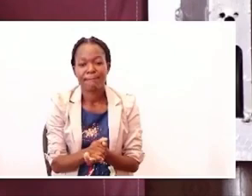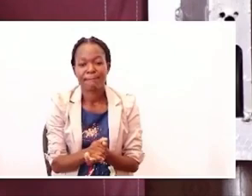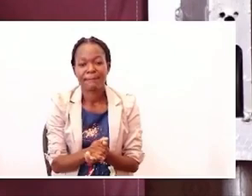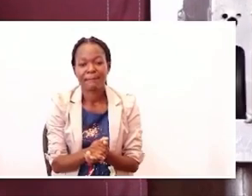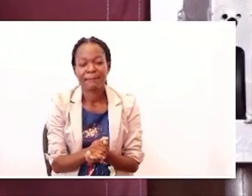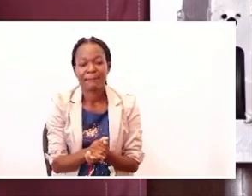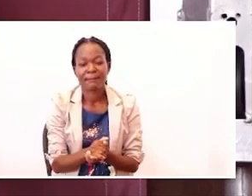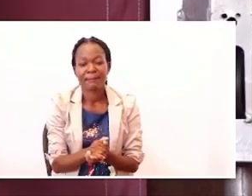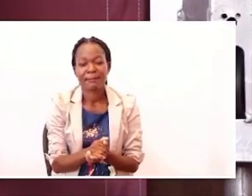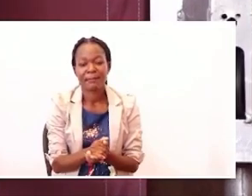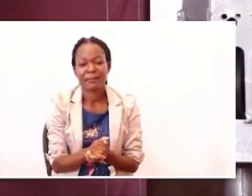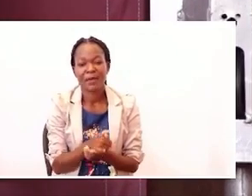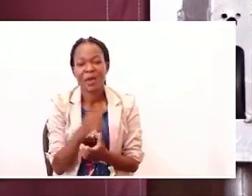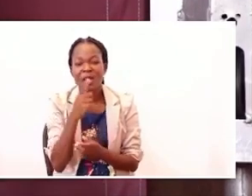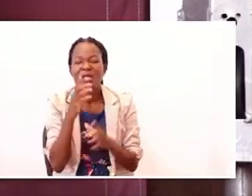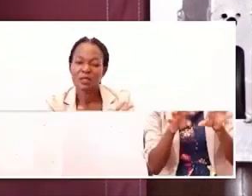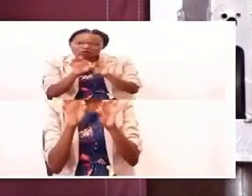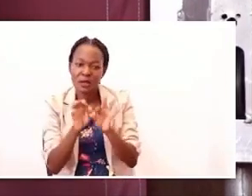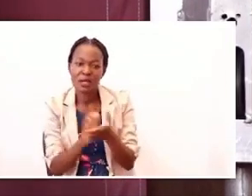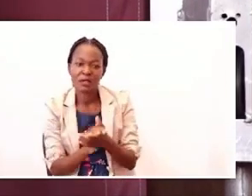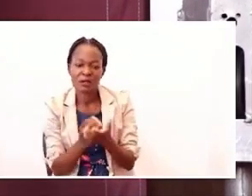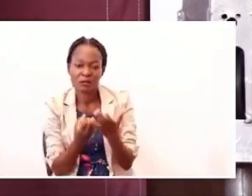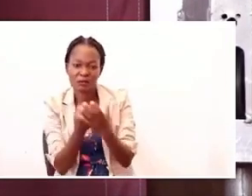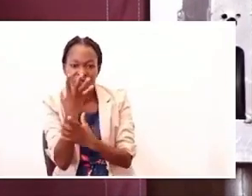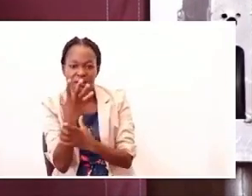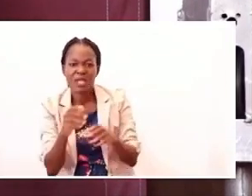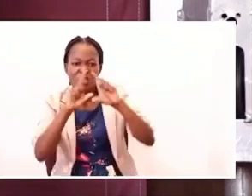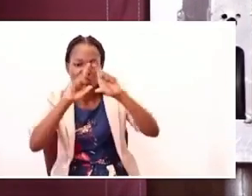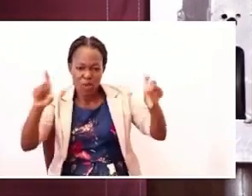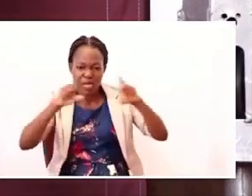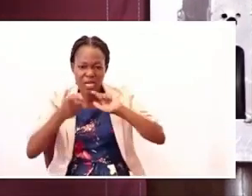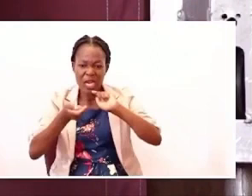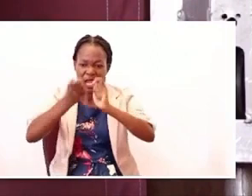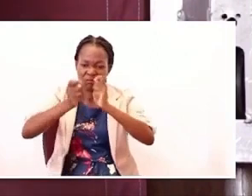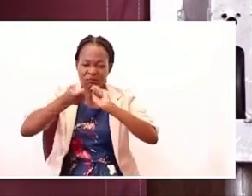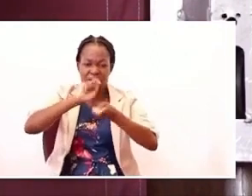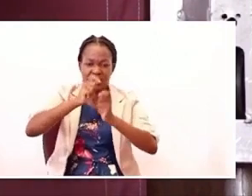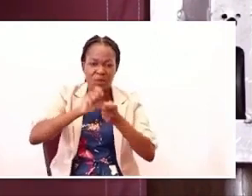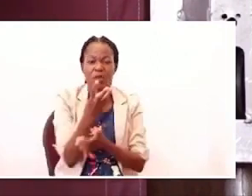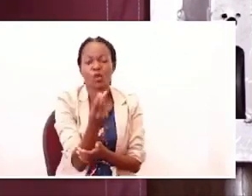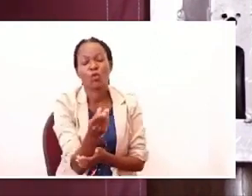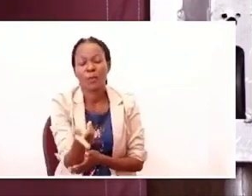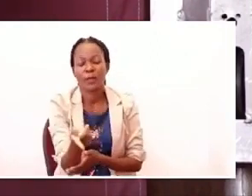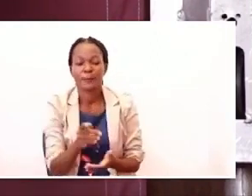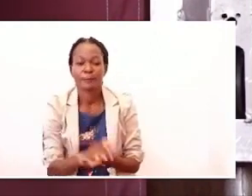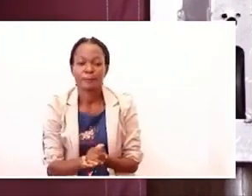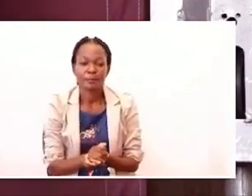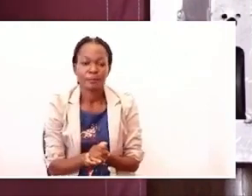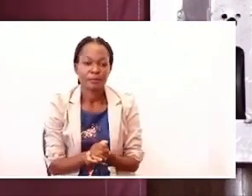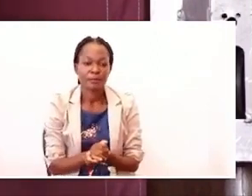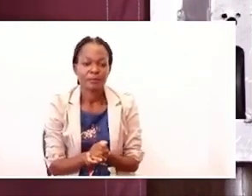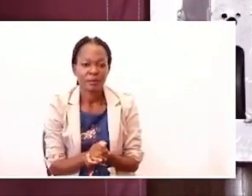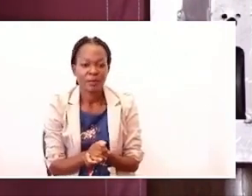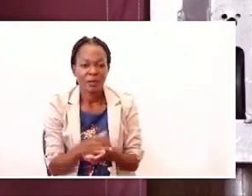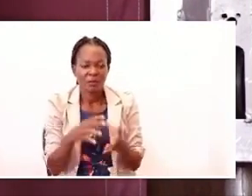was need to set out what was called the structural adjustment of these economies. So it is on the basis